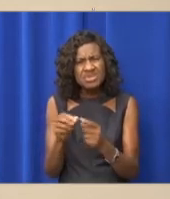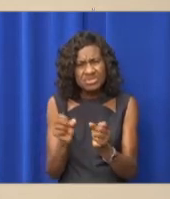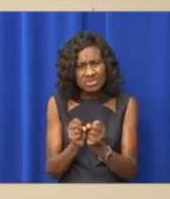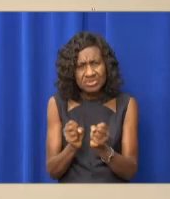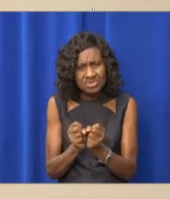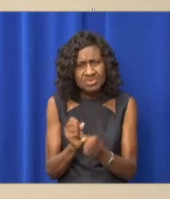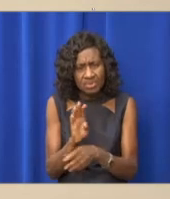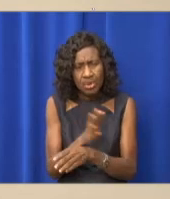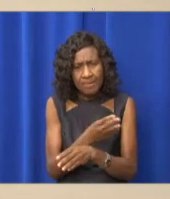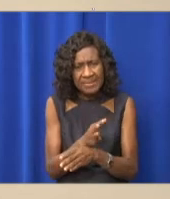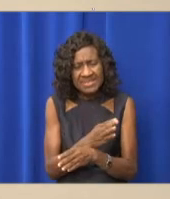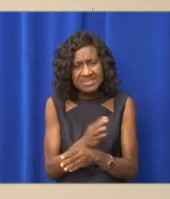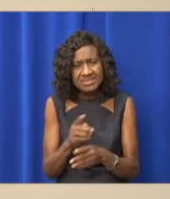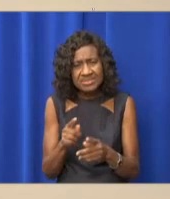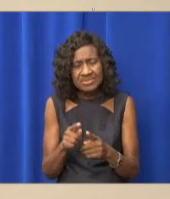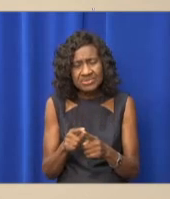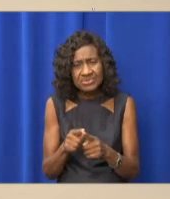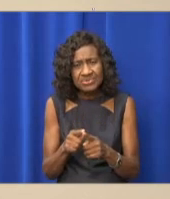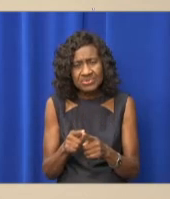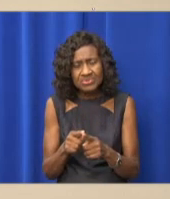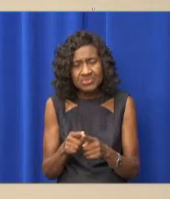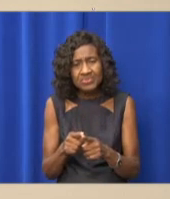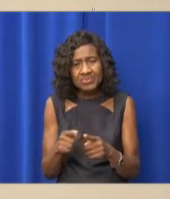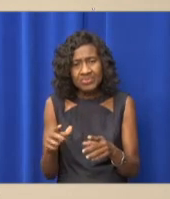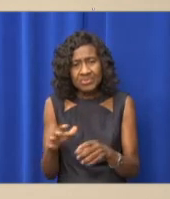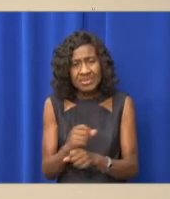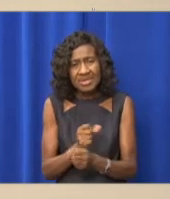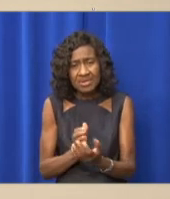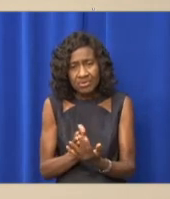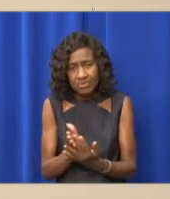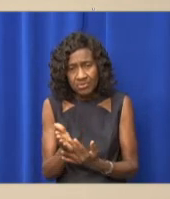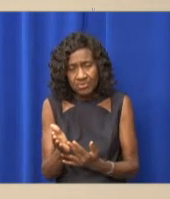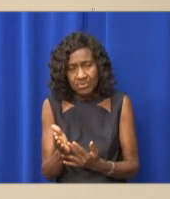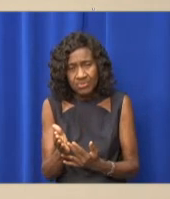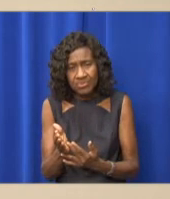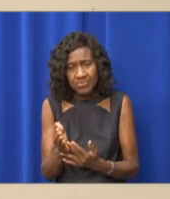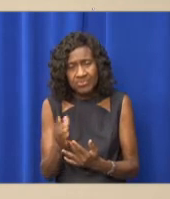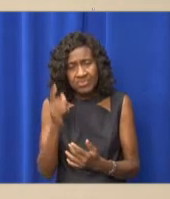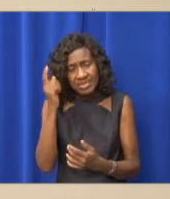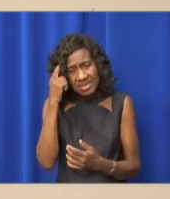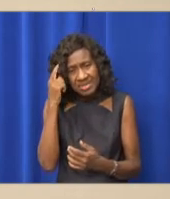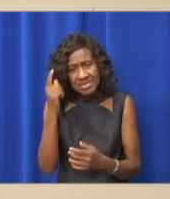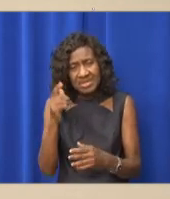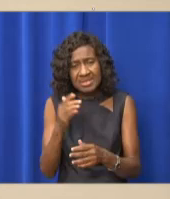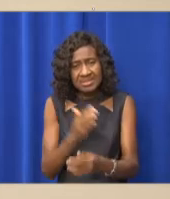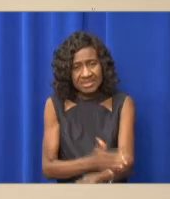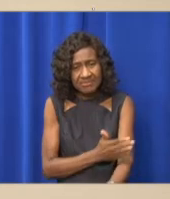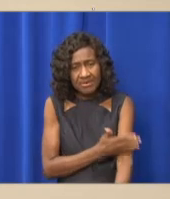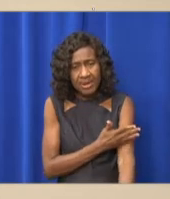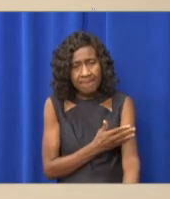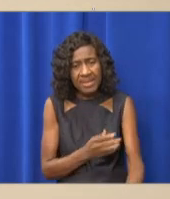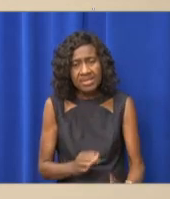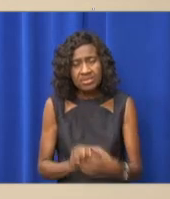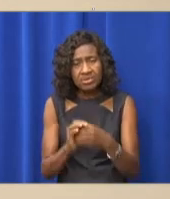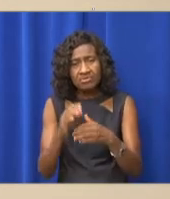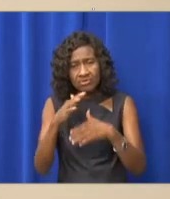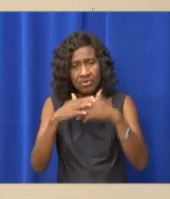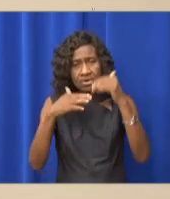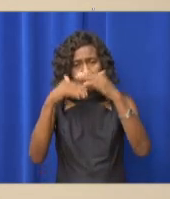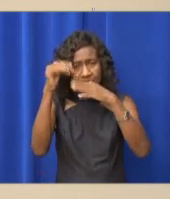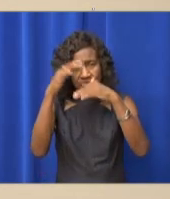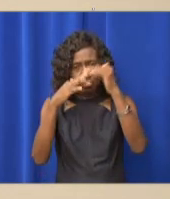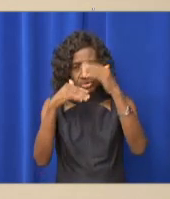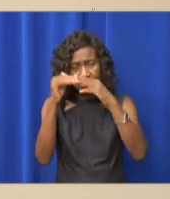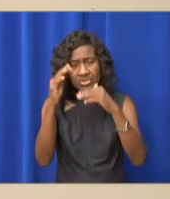period. As I've said more than once, development and construction is a key, very, very key to what we are trying to do,